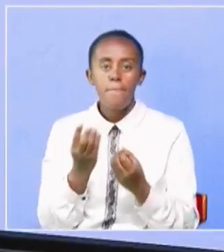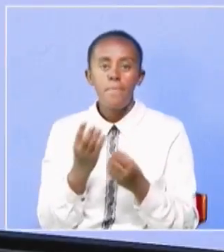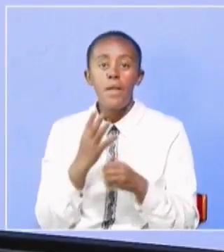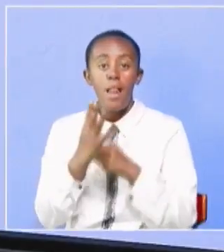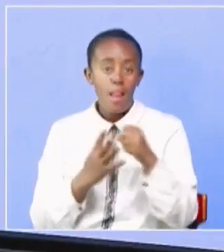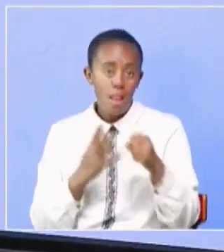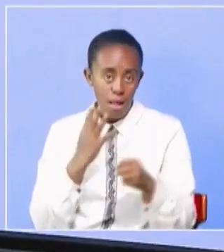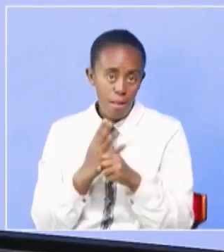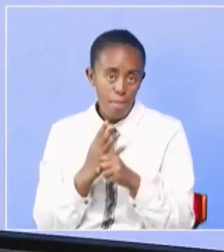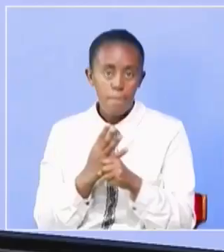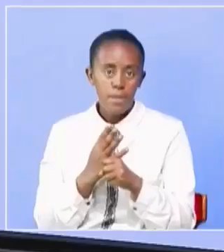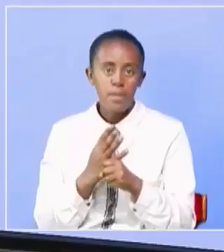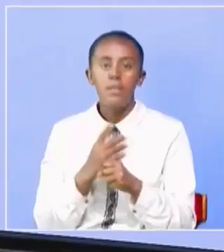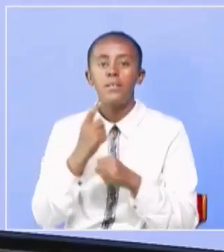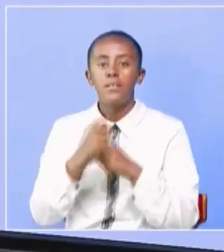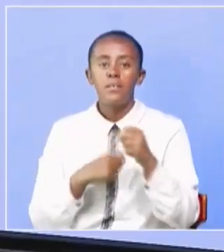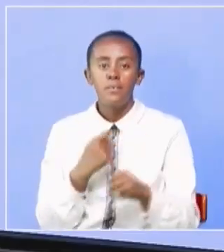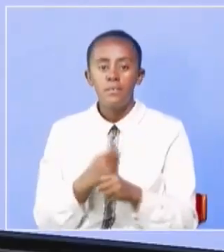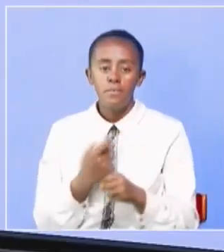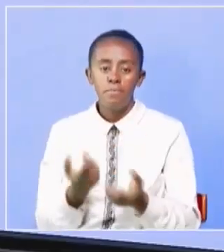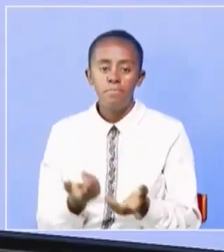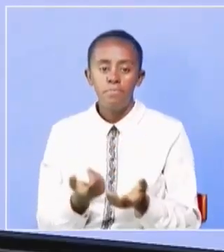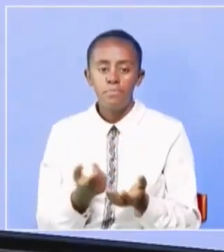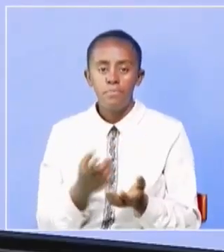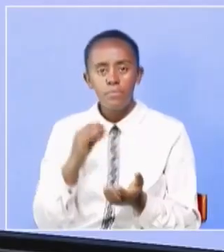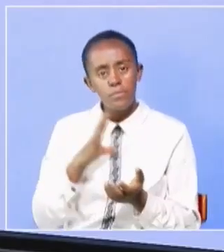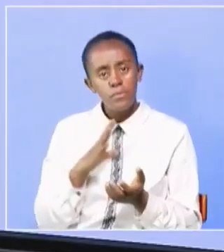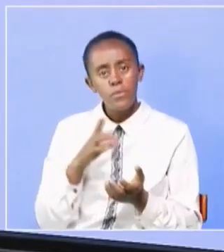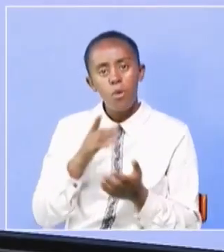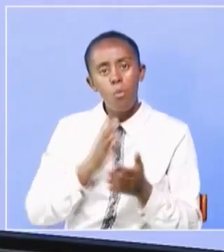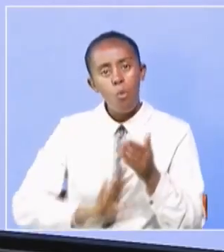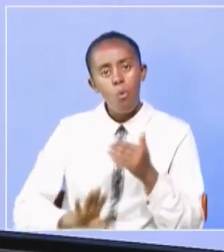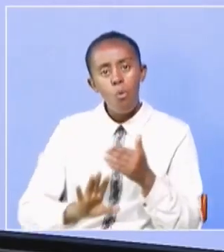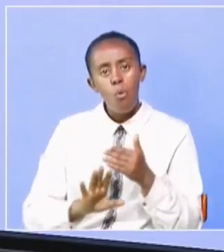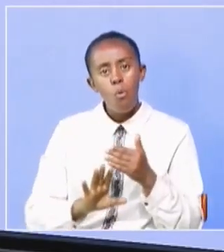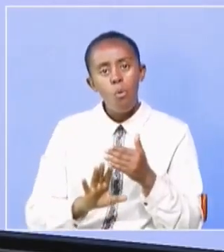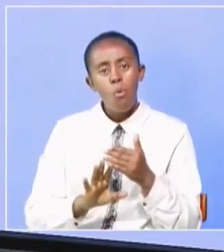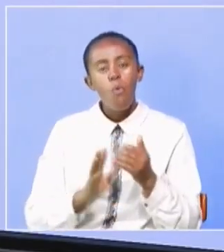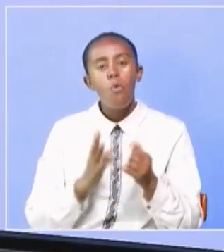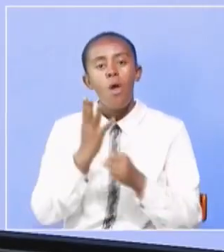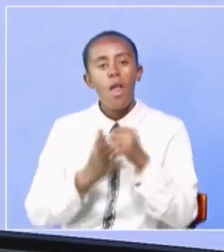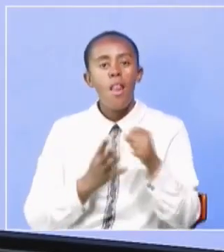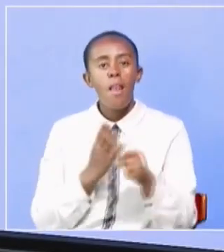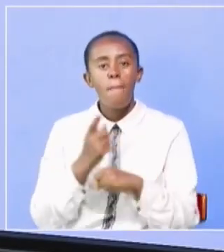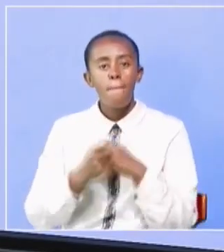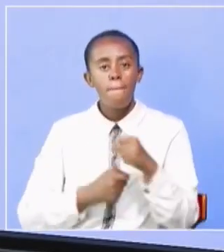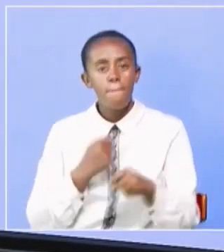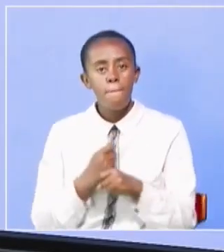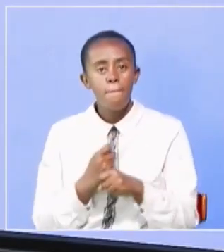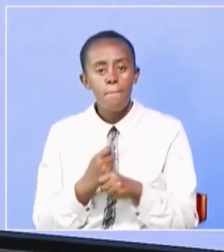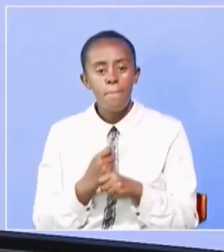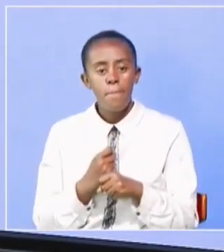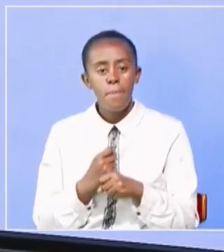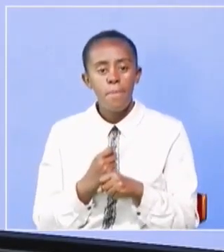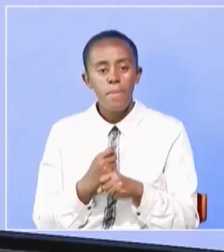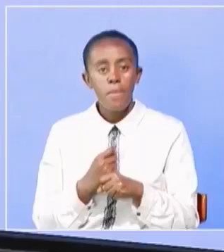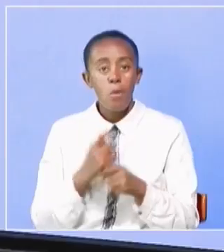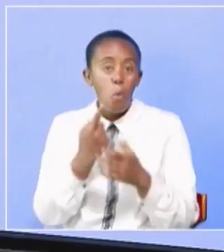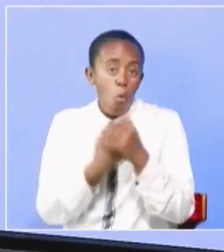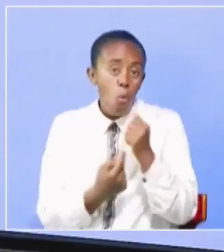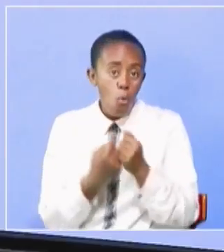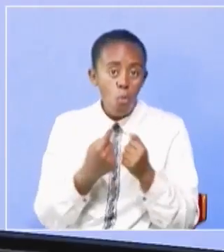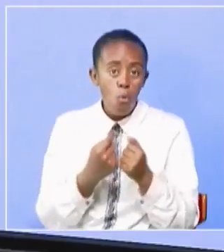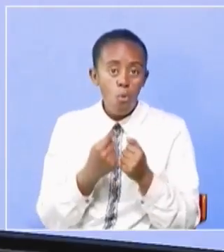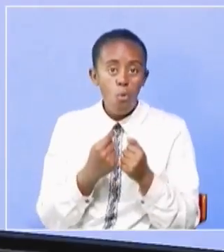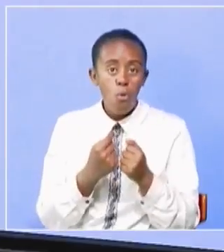My birthday is on a leap year. So a person who's born on a leap year would only celebrate their